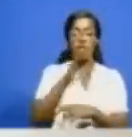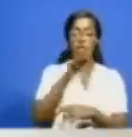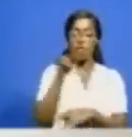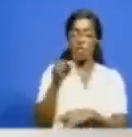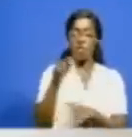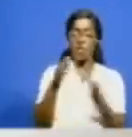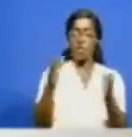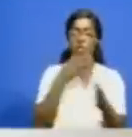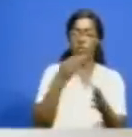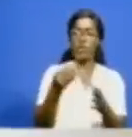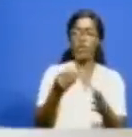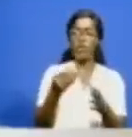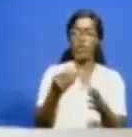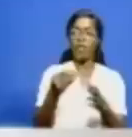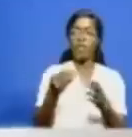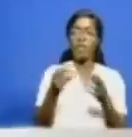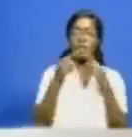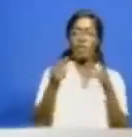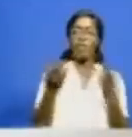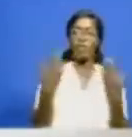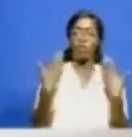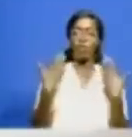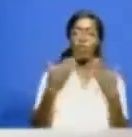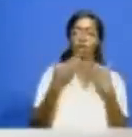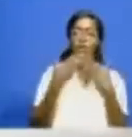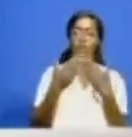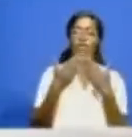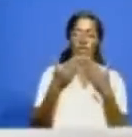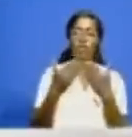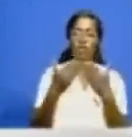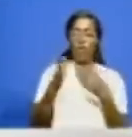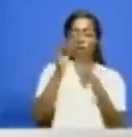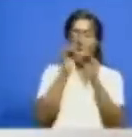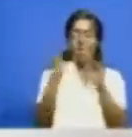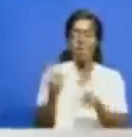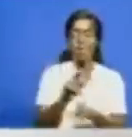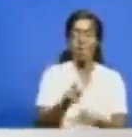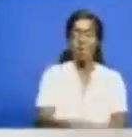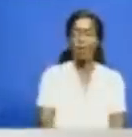great man in eternal peace. Asanteni sana, Mungu awabariki.